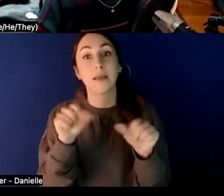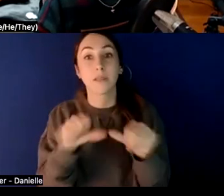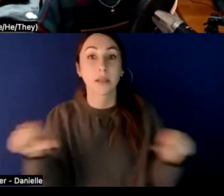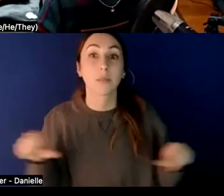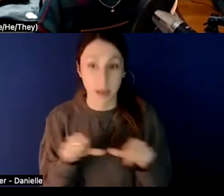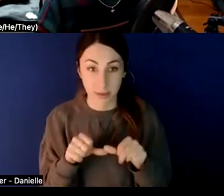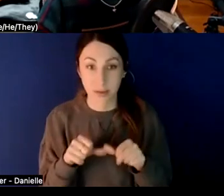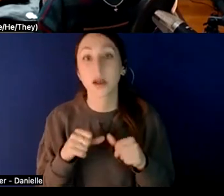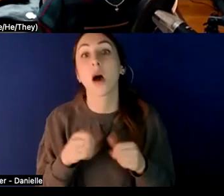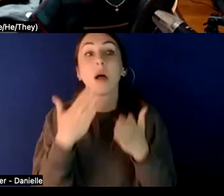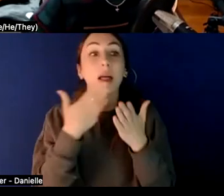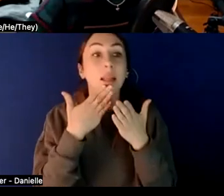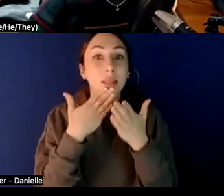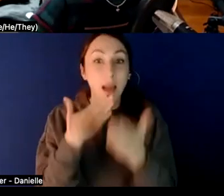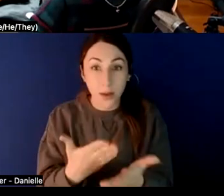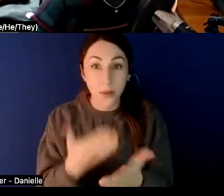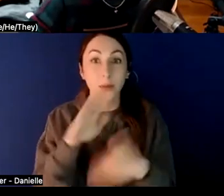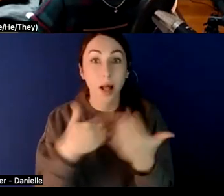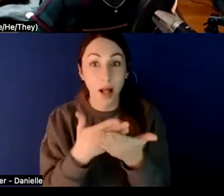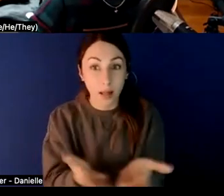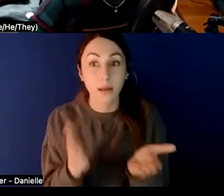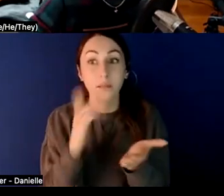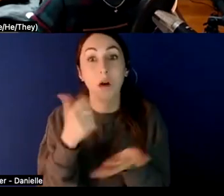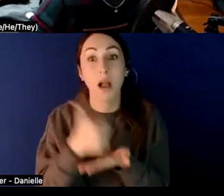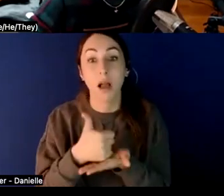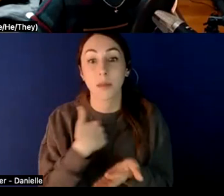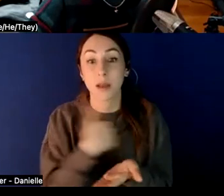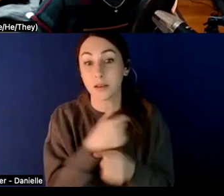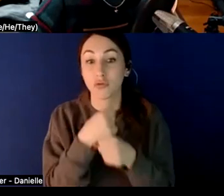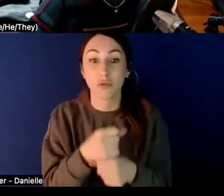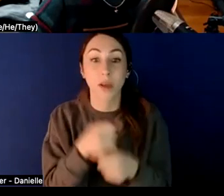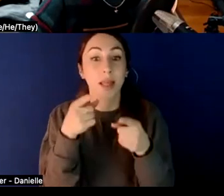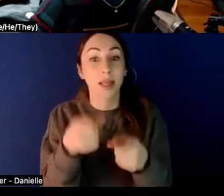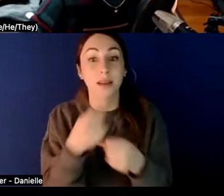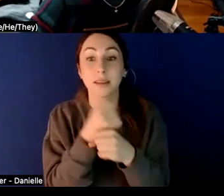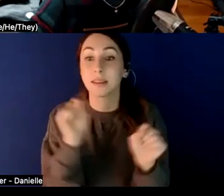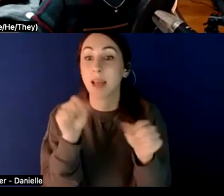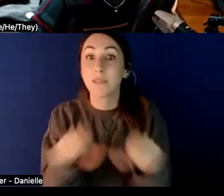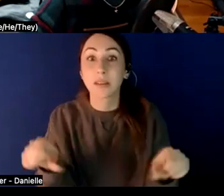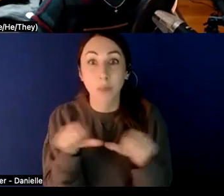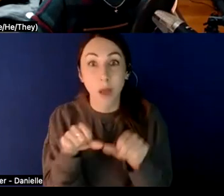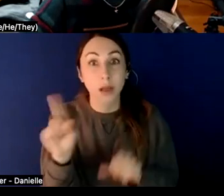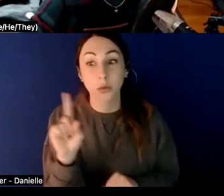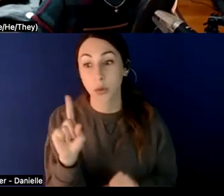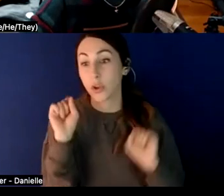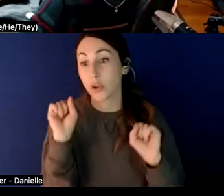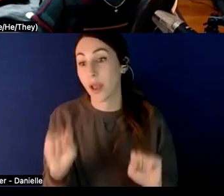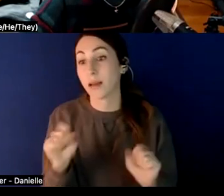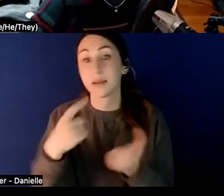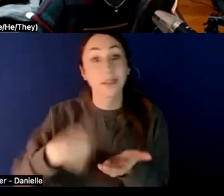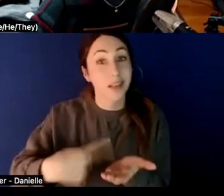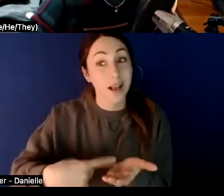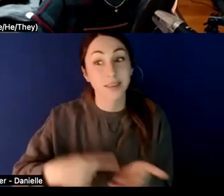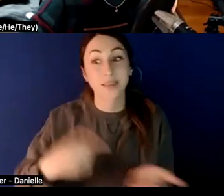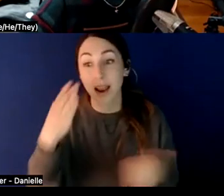want to thank you all so much for helping us create this safe space to where we can discuss this. And I know